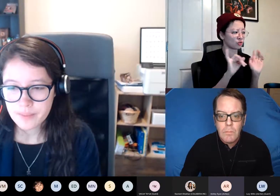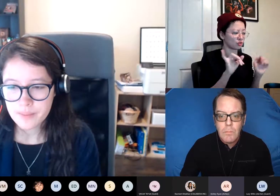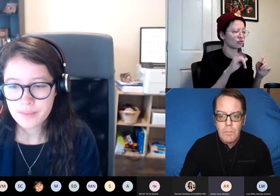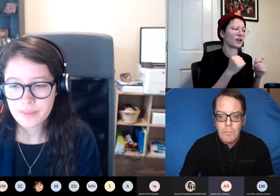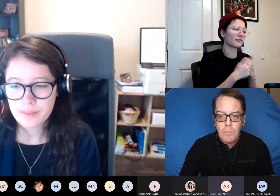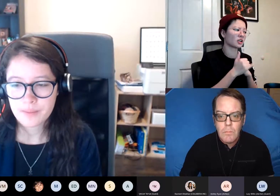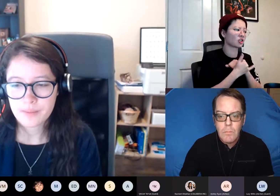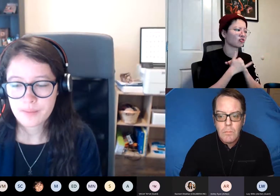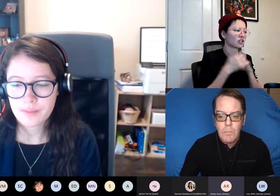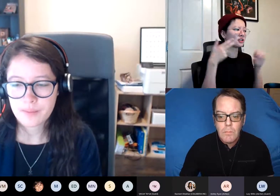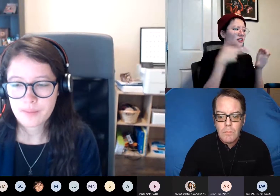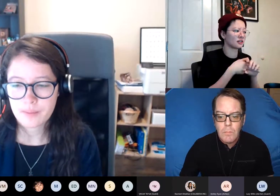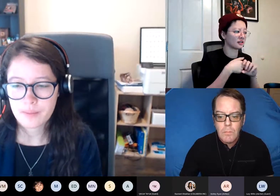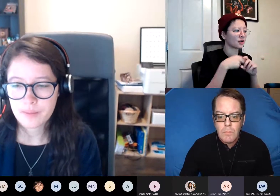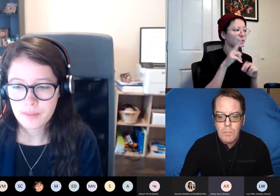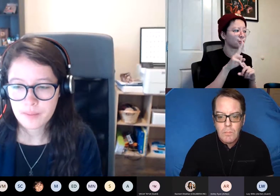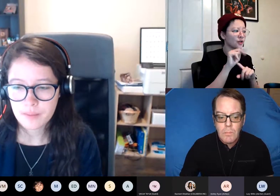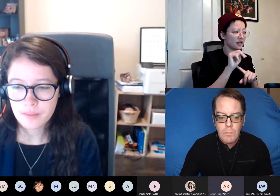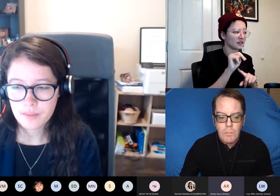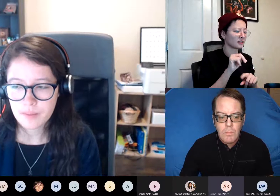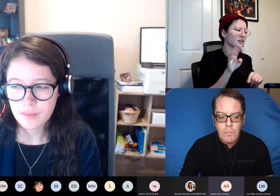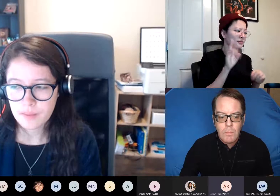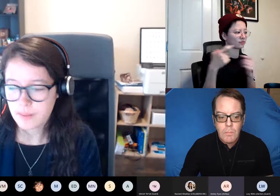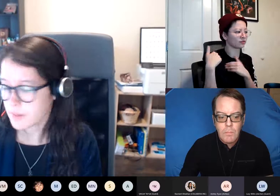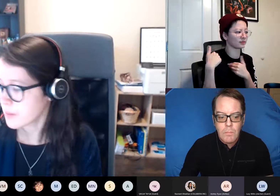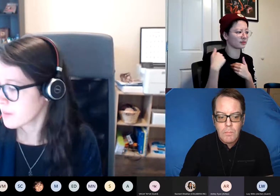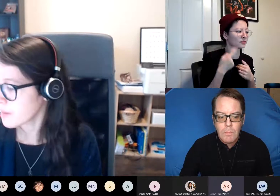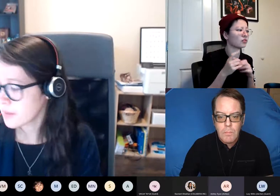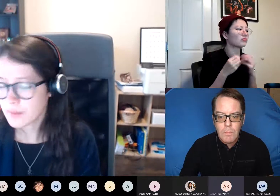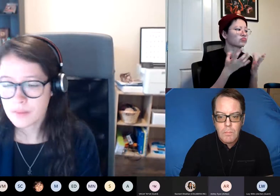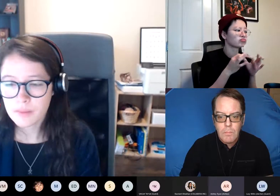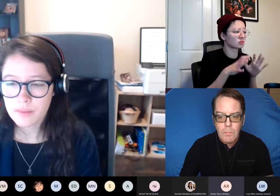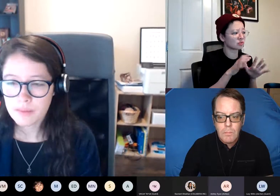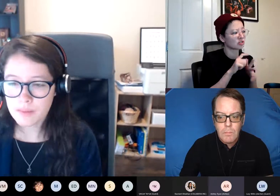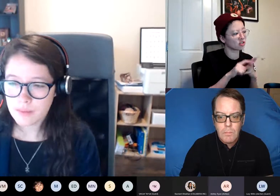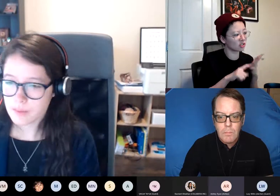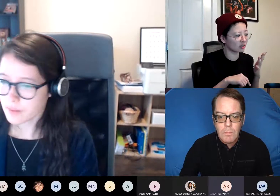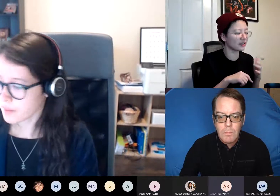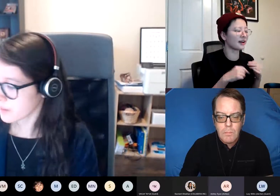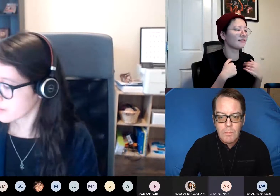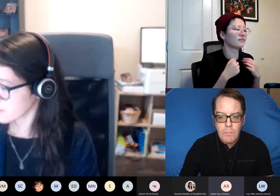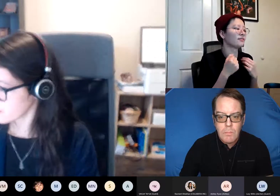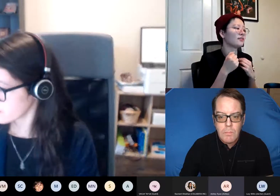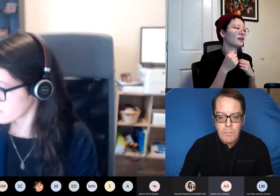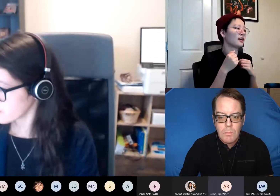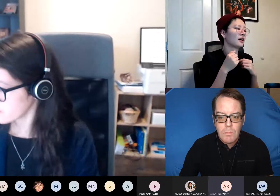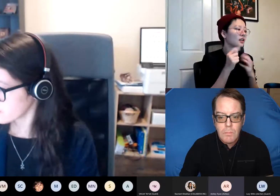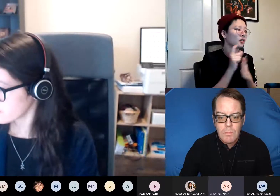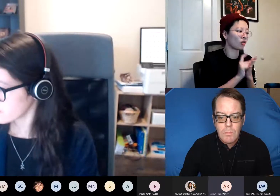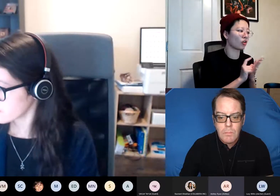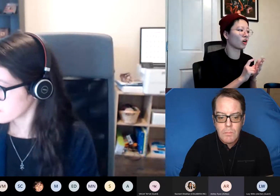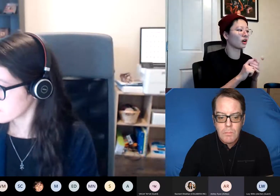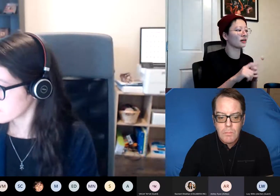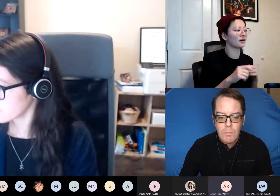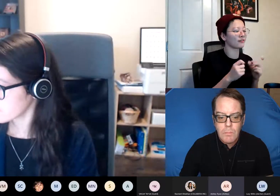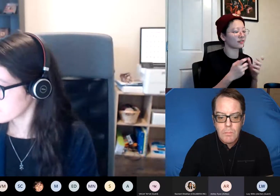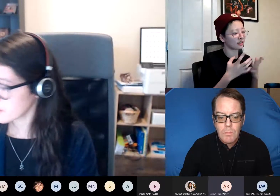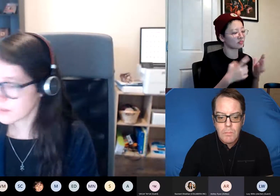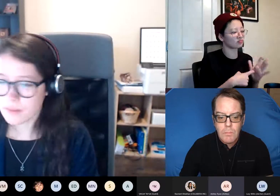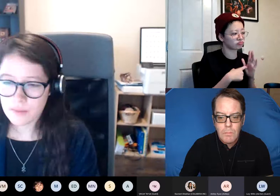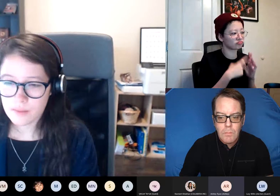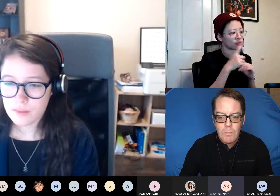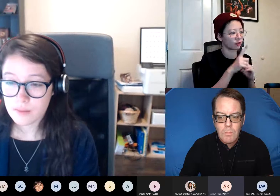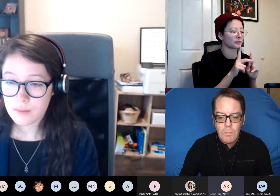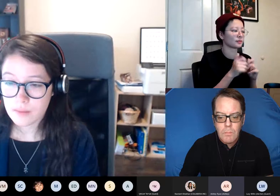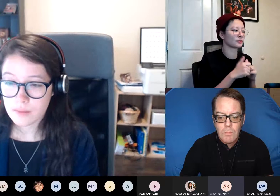the CRPD, which is more general. Each country, as a part of the United Nations, has agreed